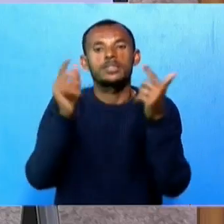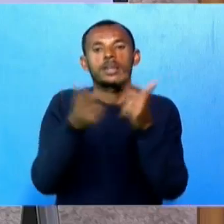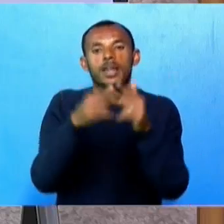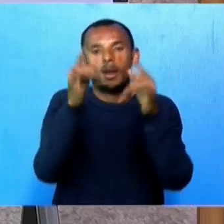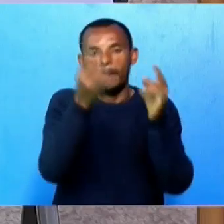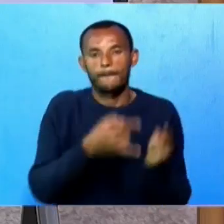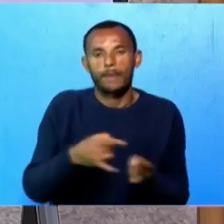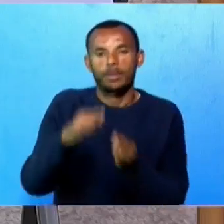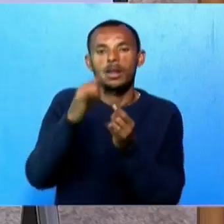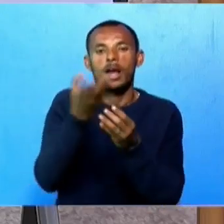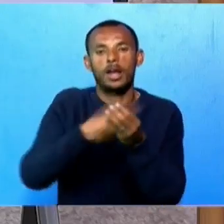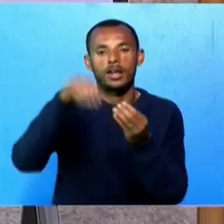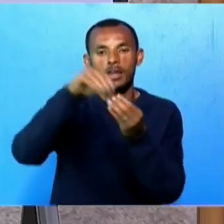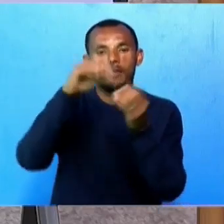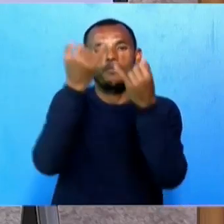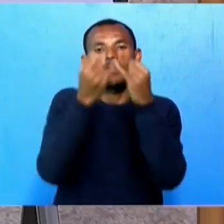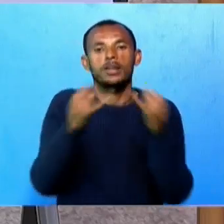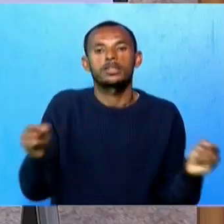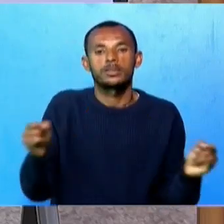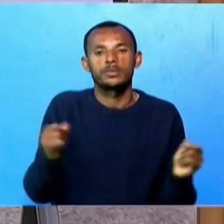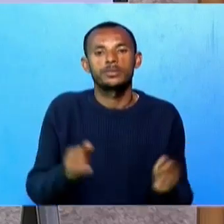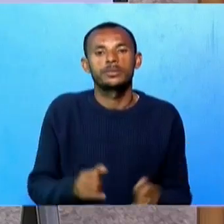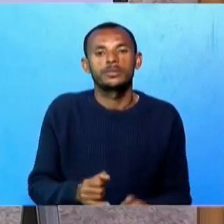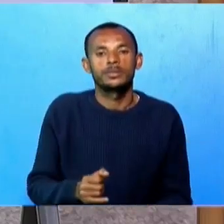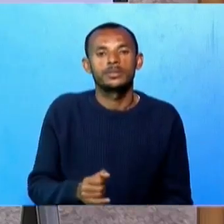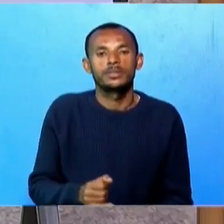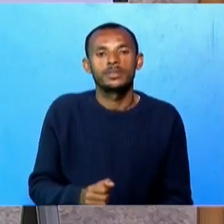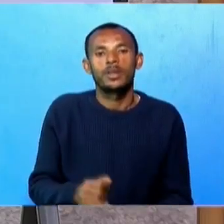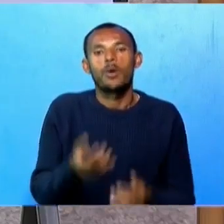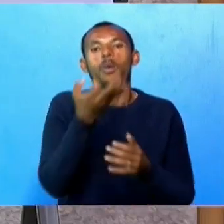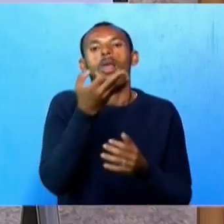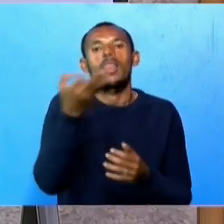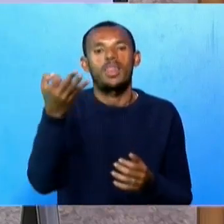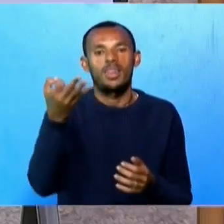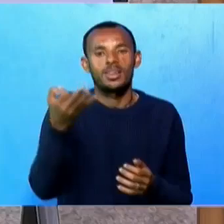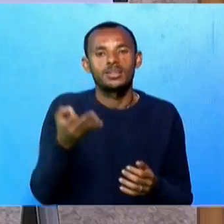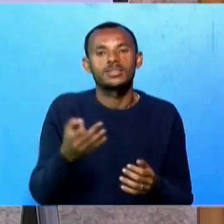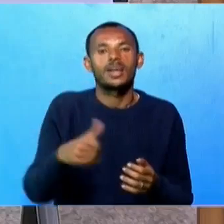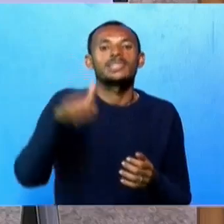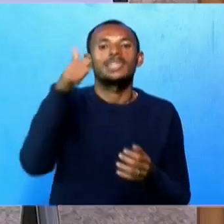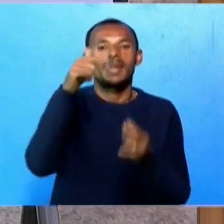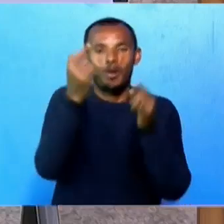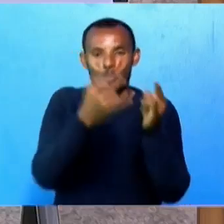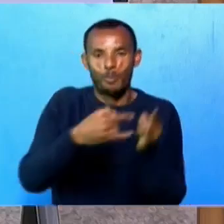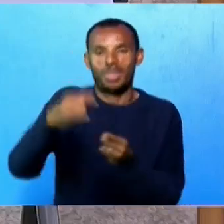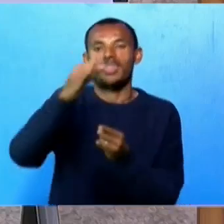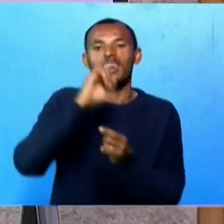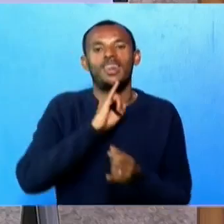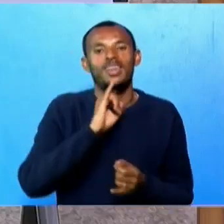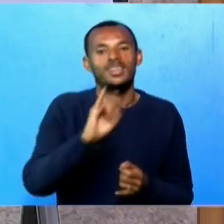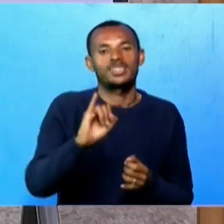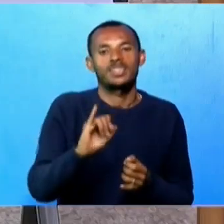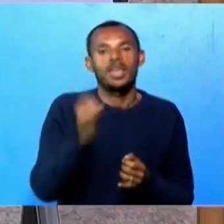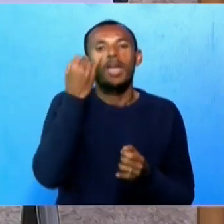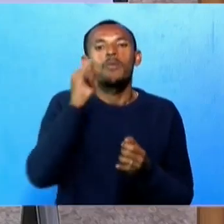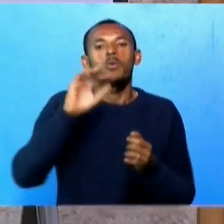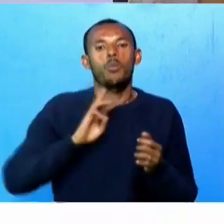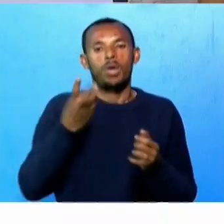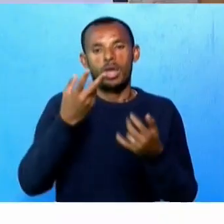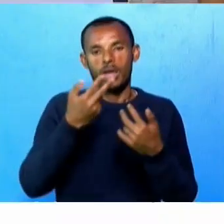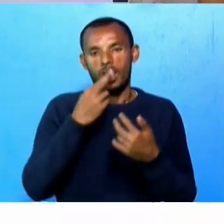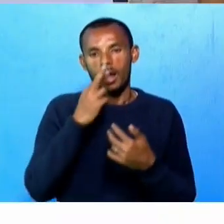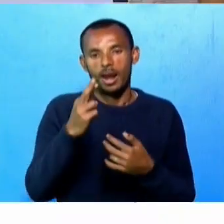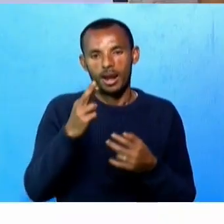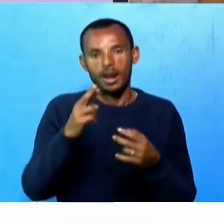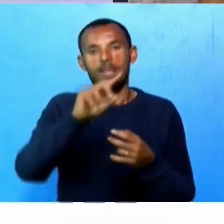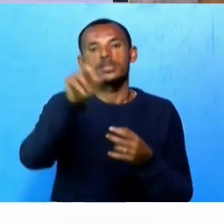used in adding two fractions? Well, the other method is if we are asked to